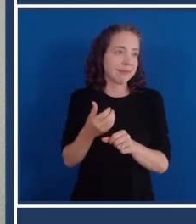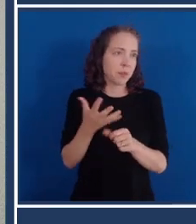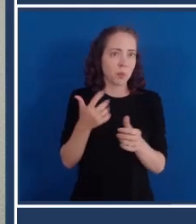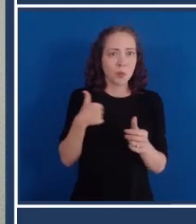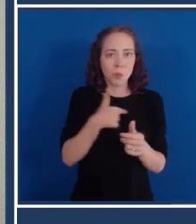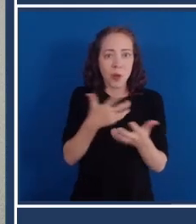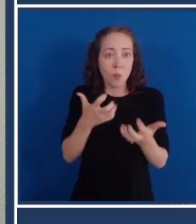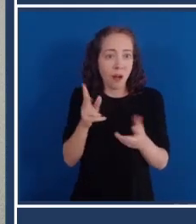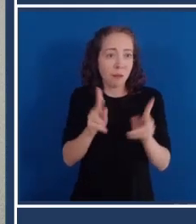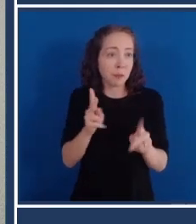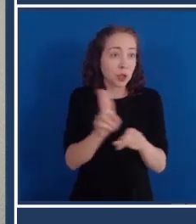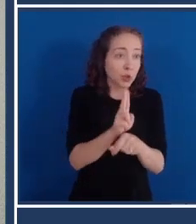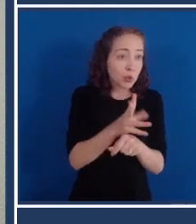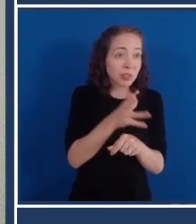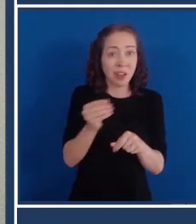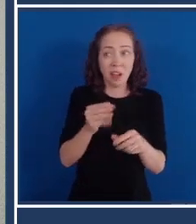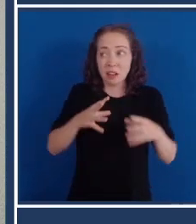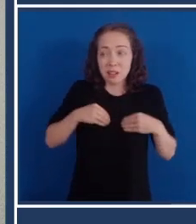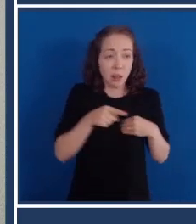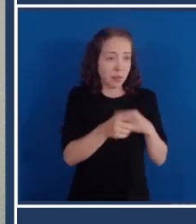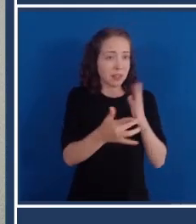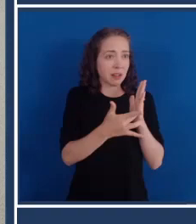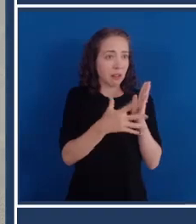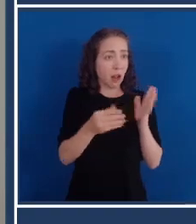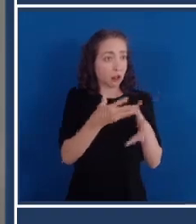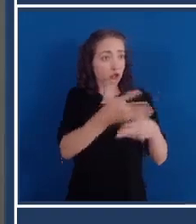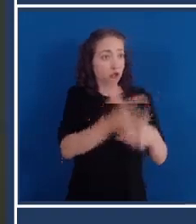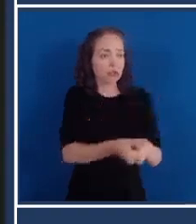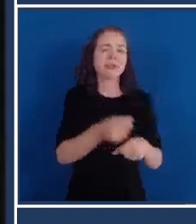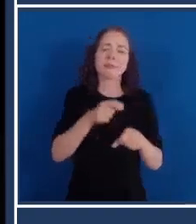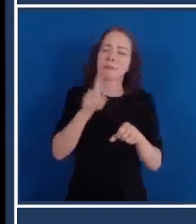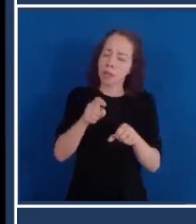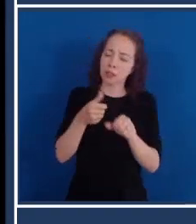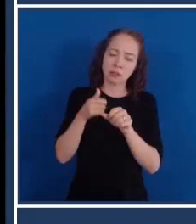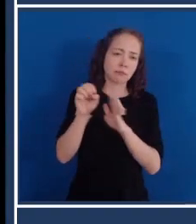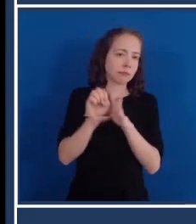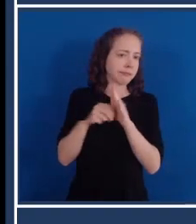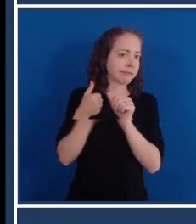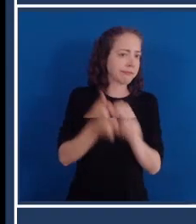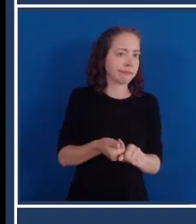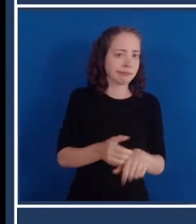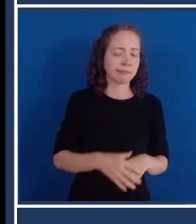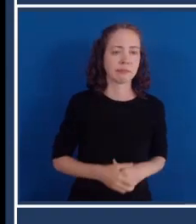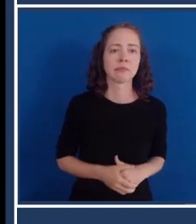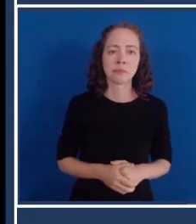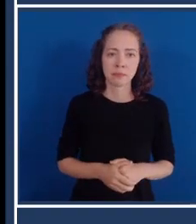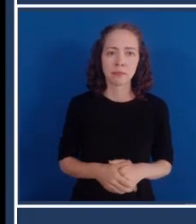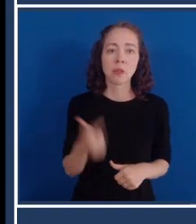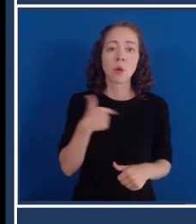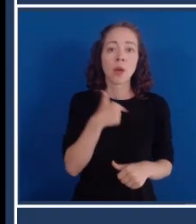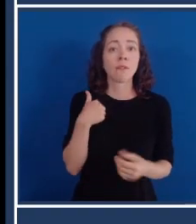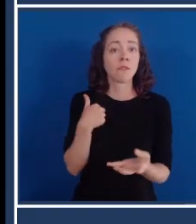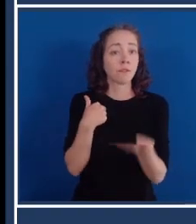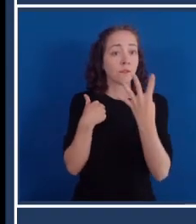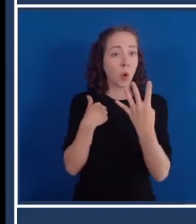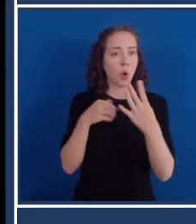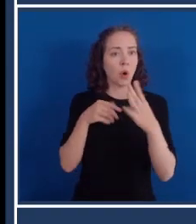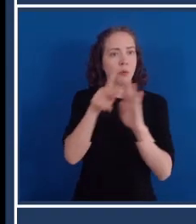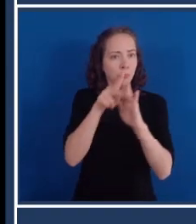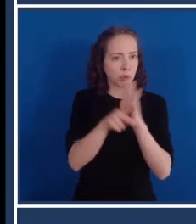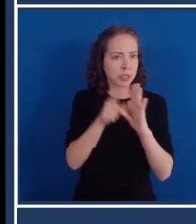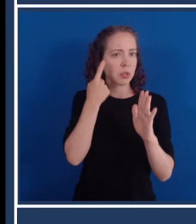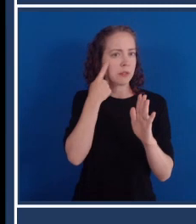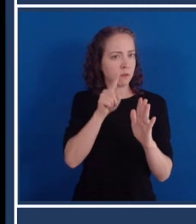So as a company, we've articulated these 6 core principles to guide our approach to developing and deploying